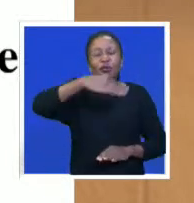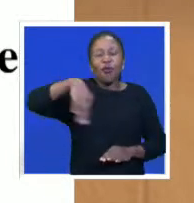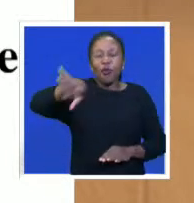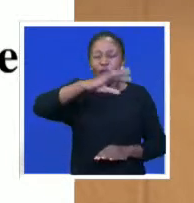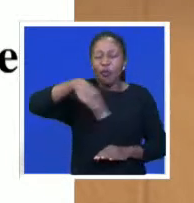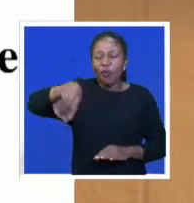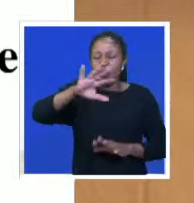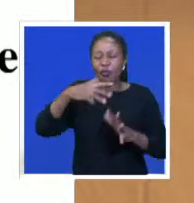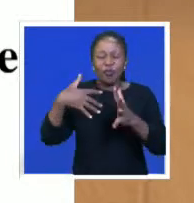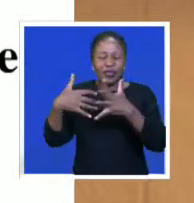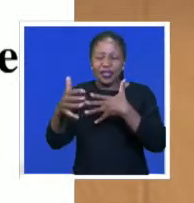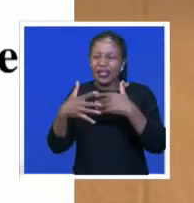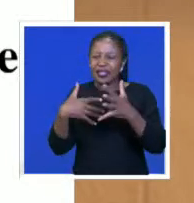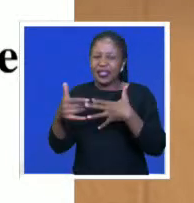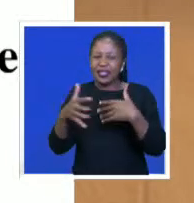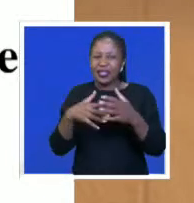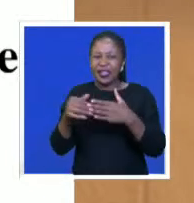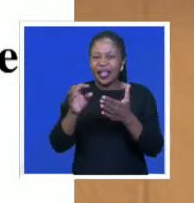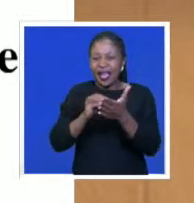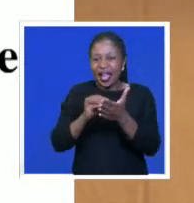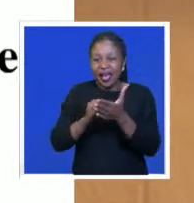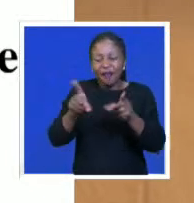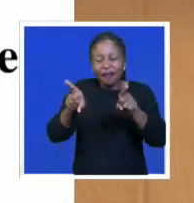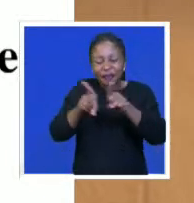everything that we see.